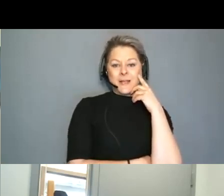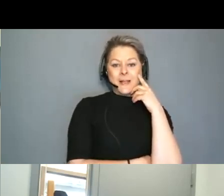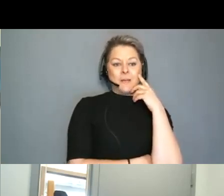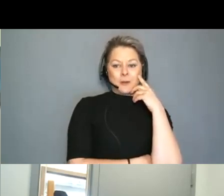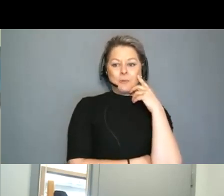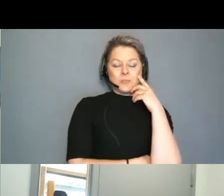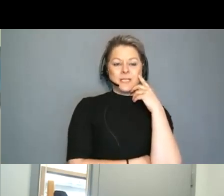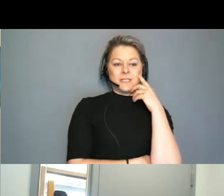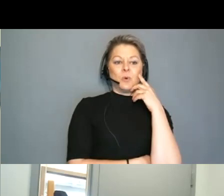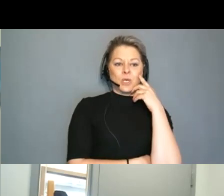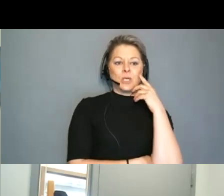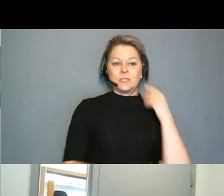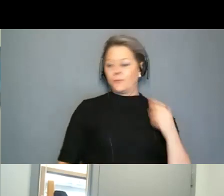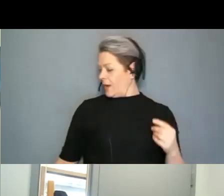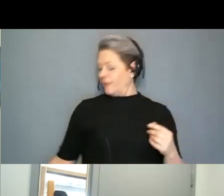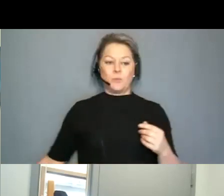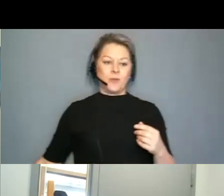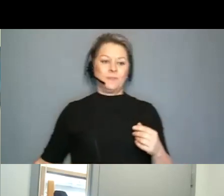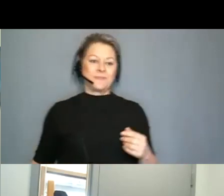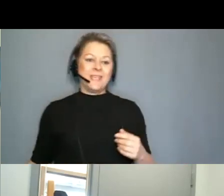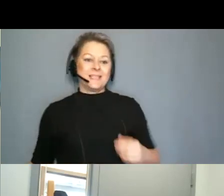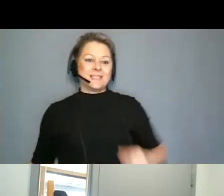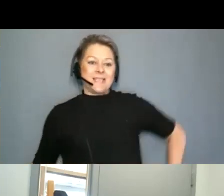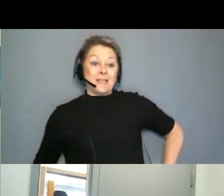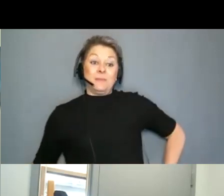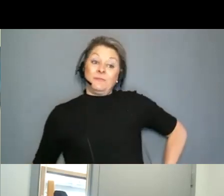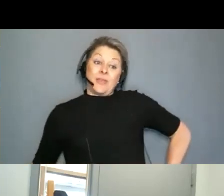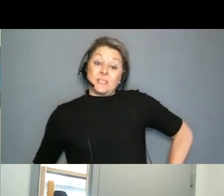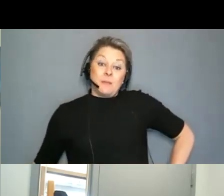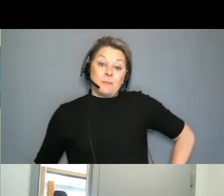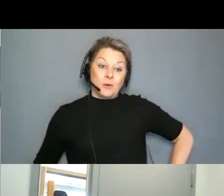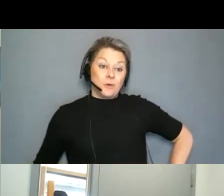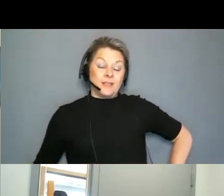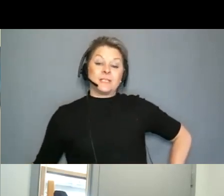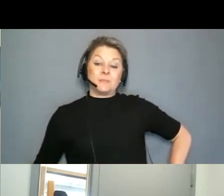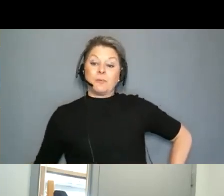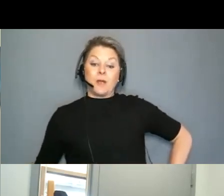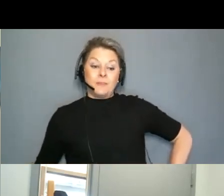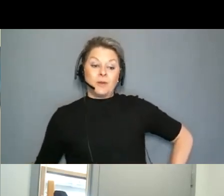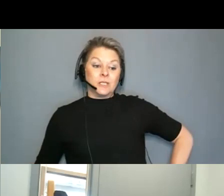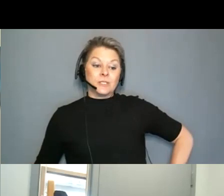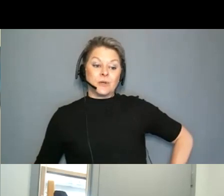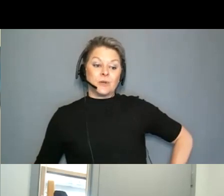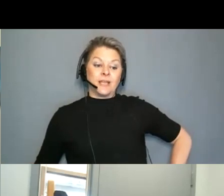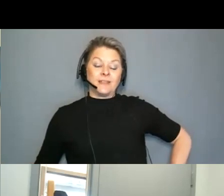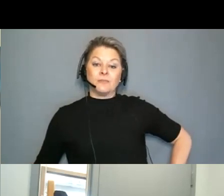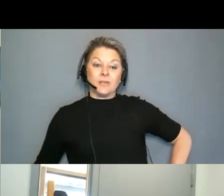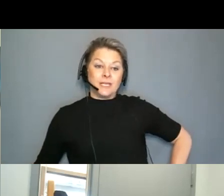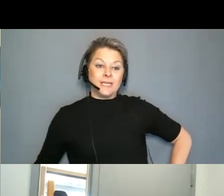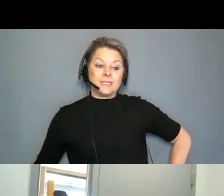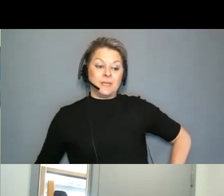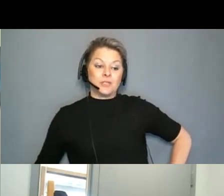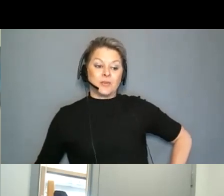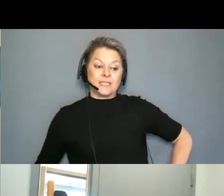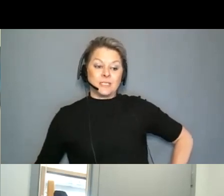this a better process and more inclusive for everyone. And I mean, that's my priority. That's my primary concern. And I think it really